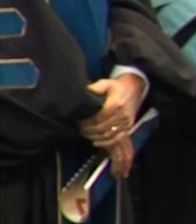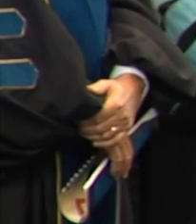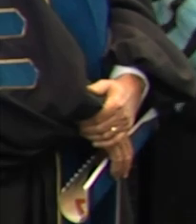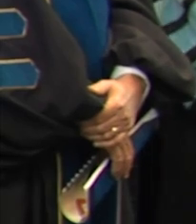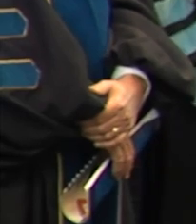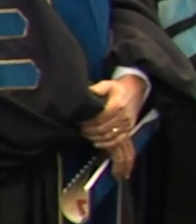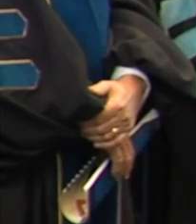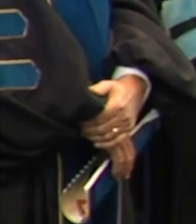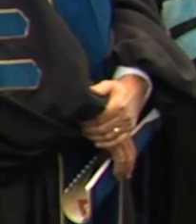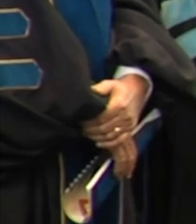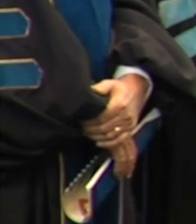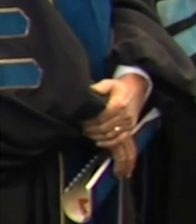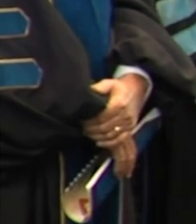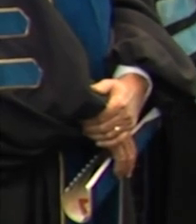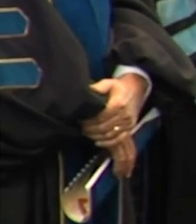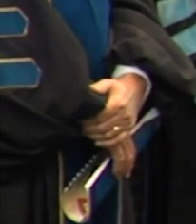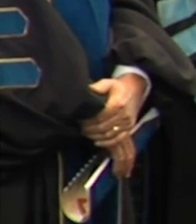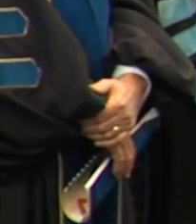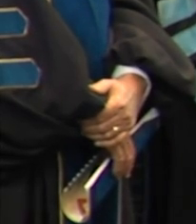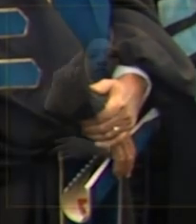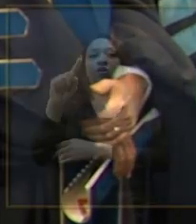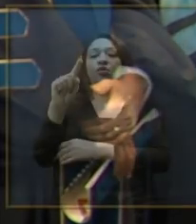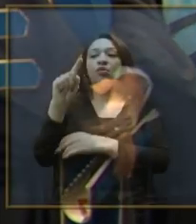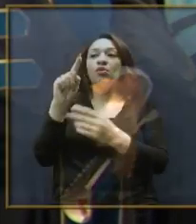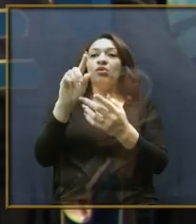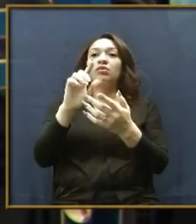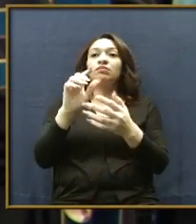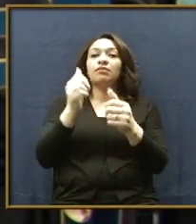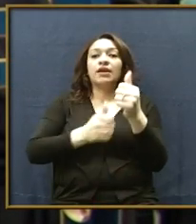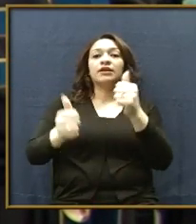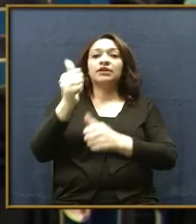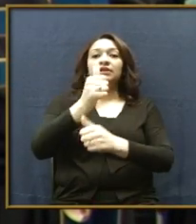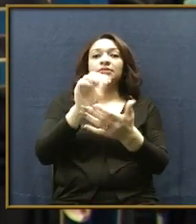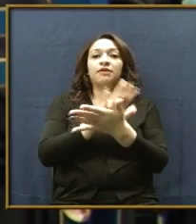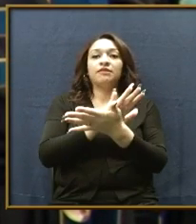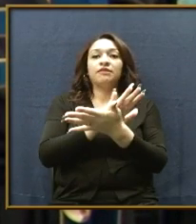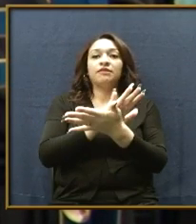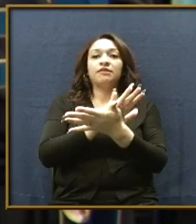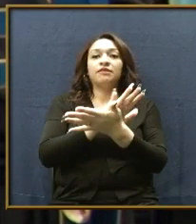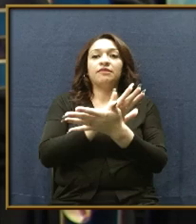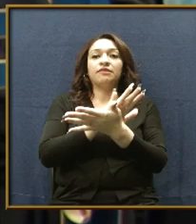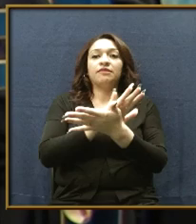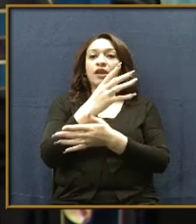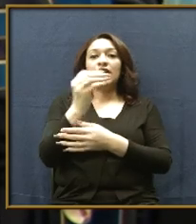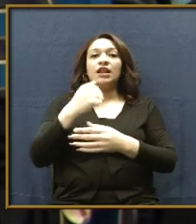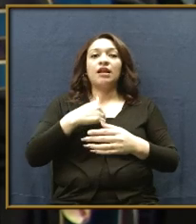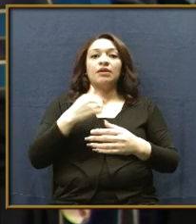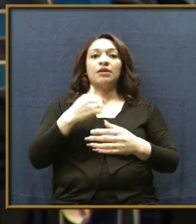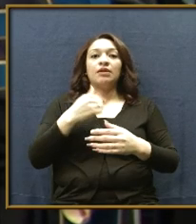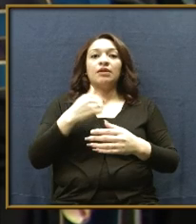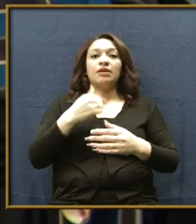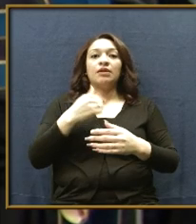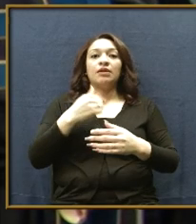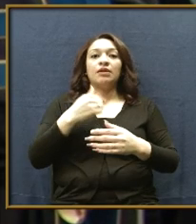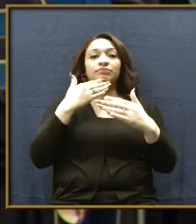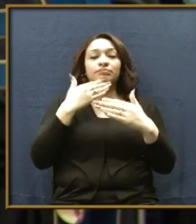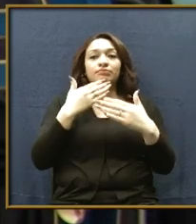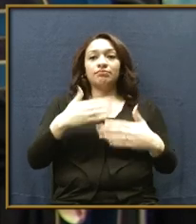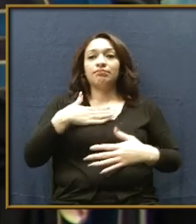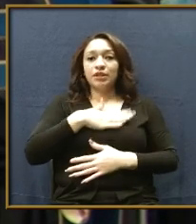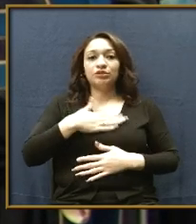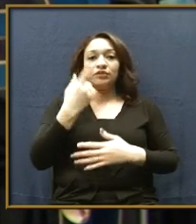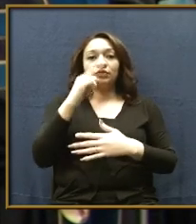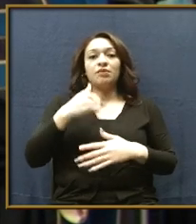Provost and Vice President of Affairs, it's my pleasure to serve as your host for this event.